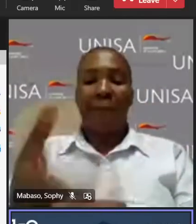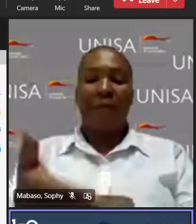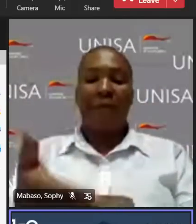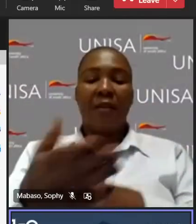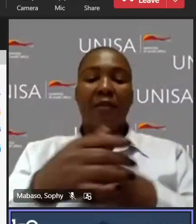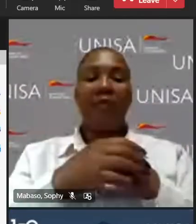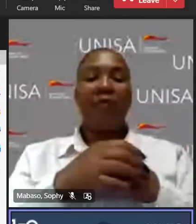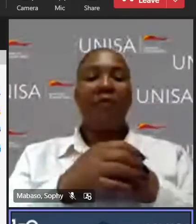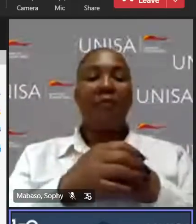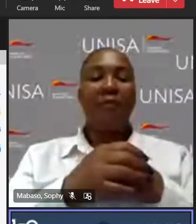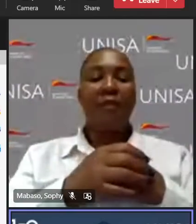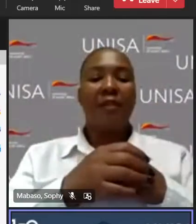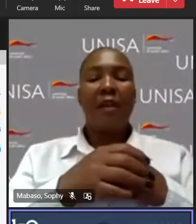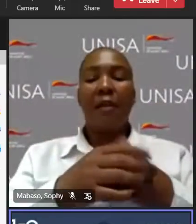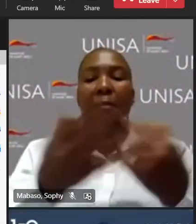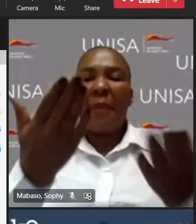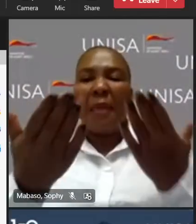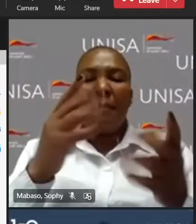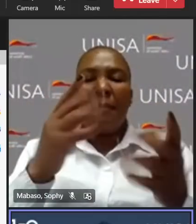I didn't change anything.